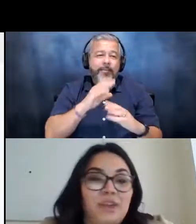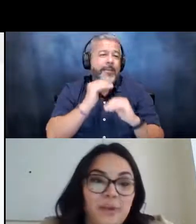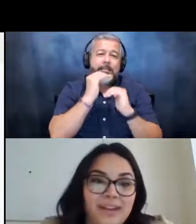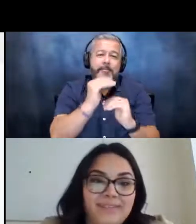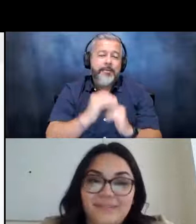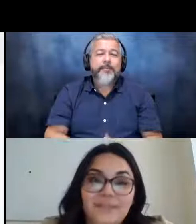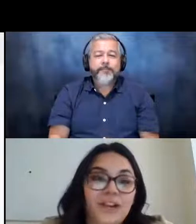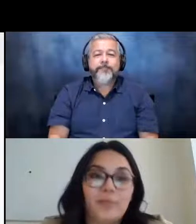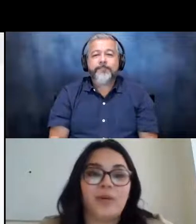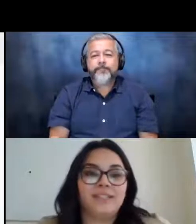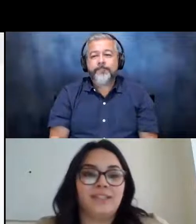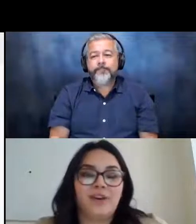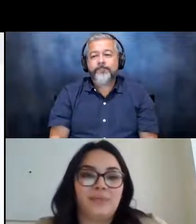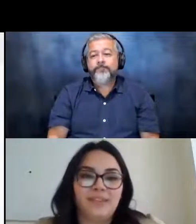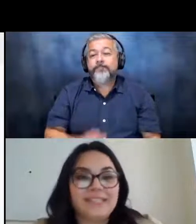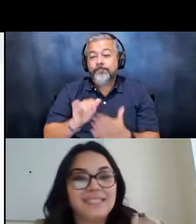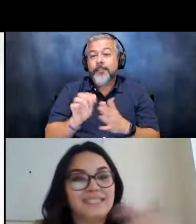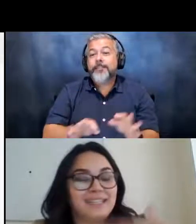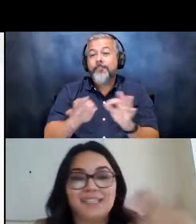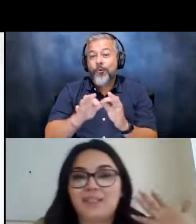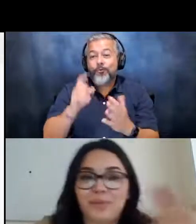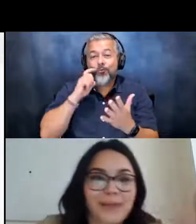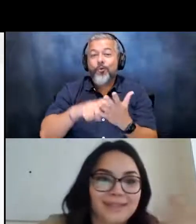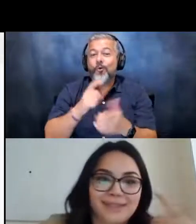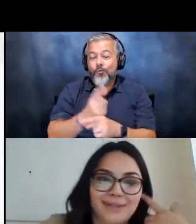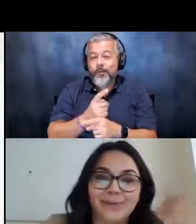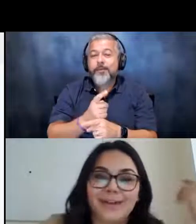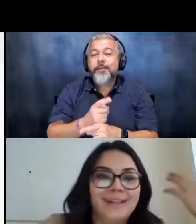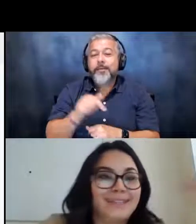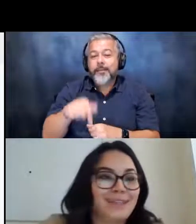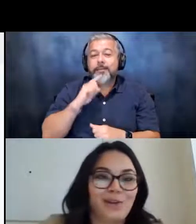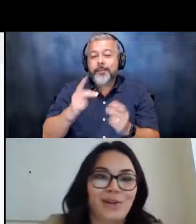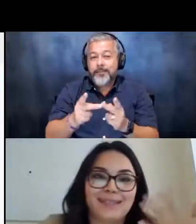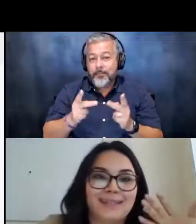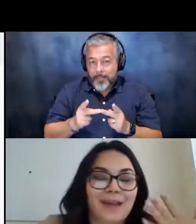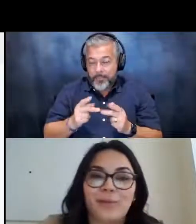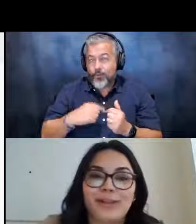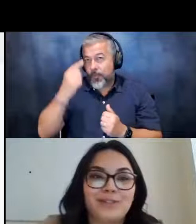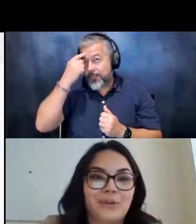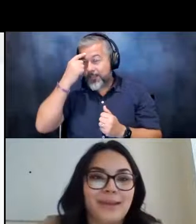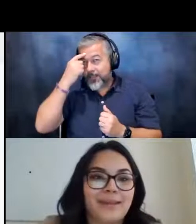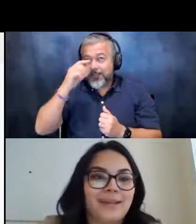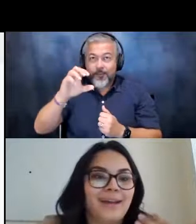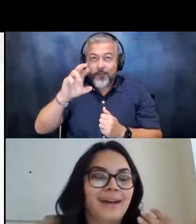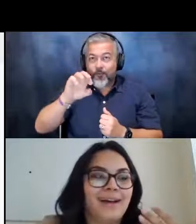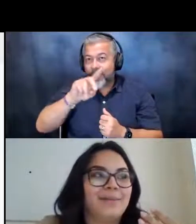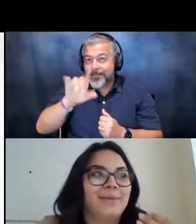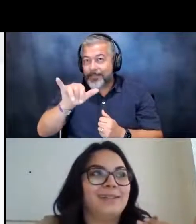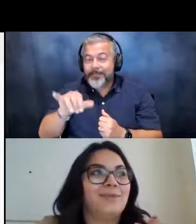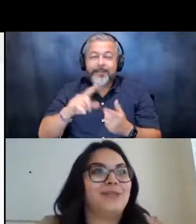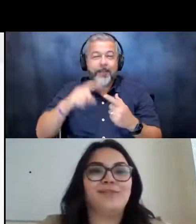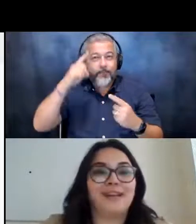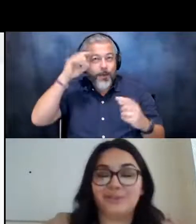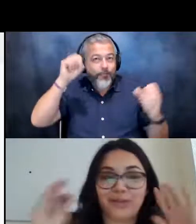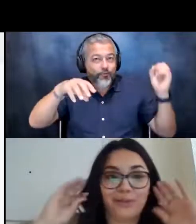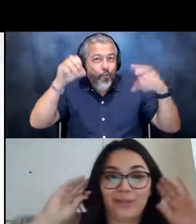Thank you, Brandon. Very important to know that this is a place to think crazy. That brainstorming is